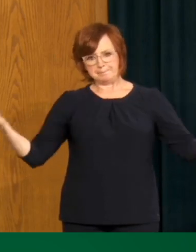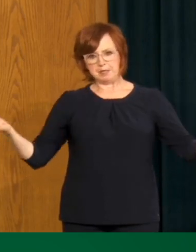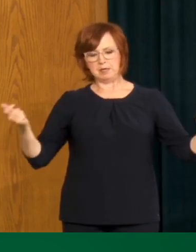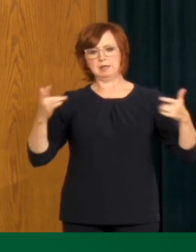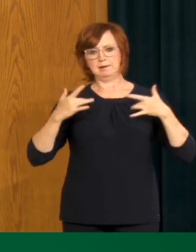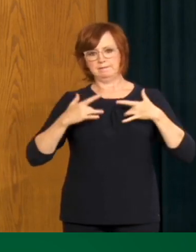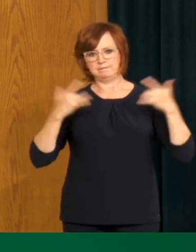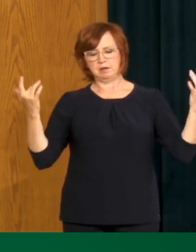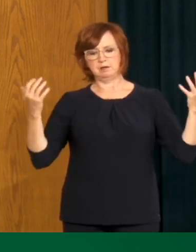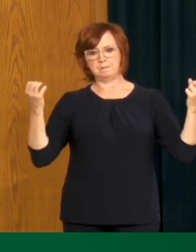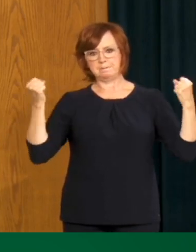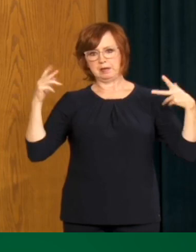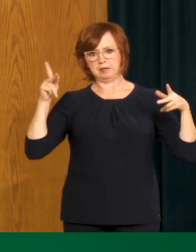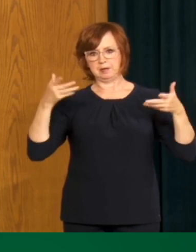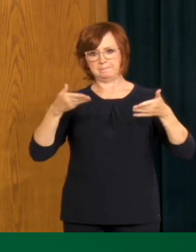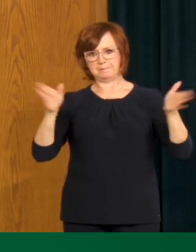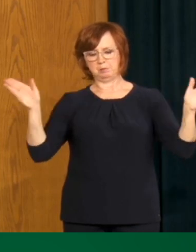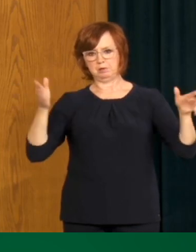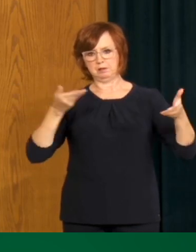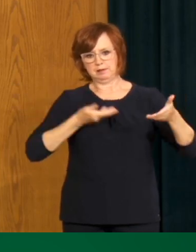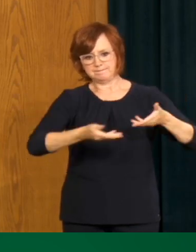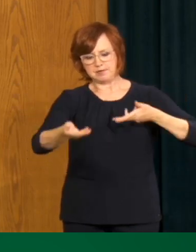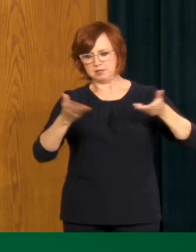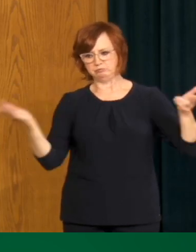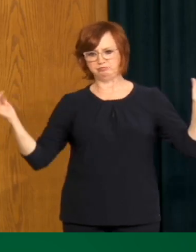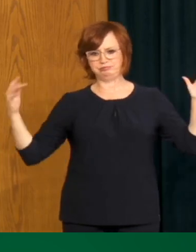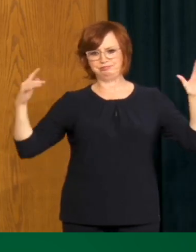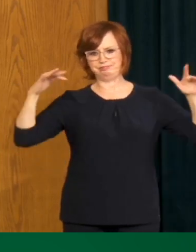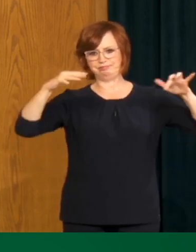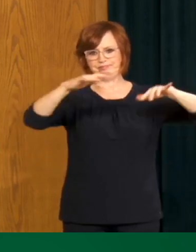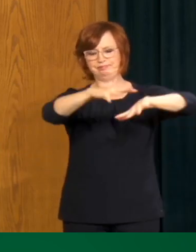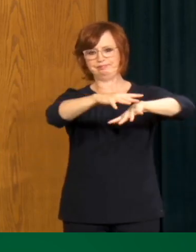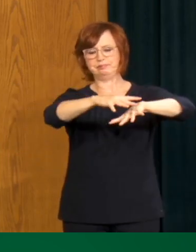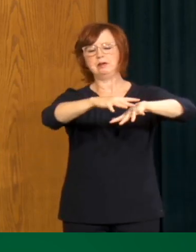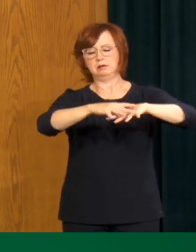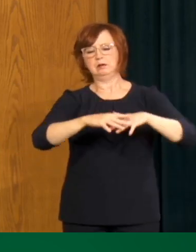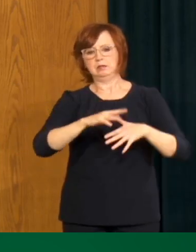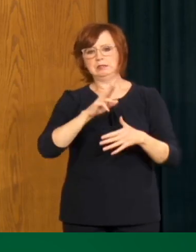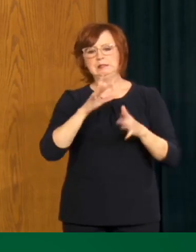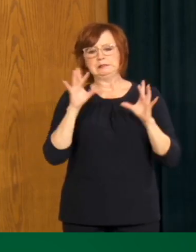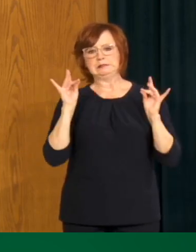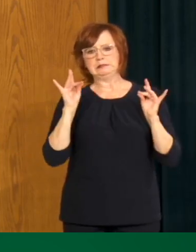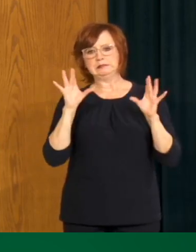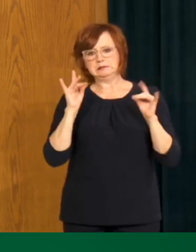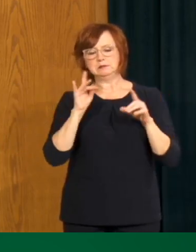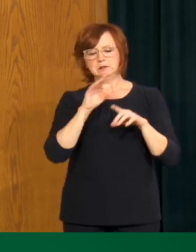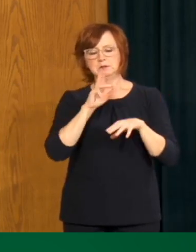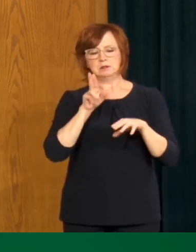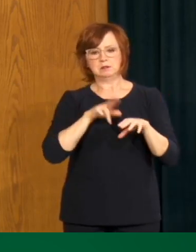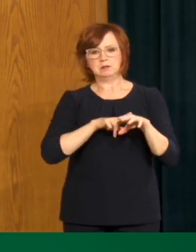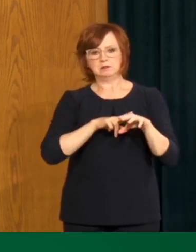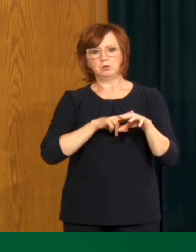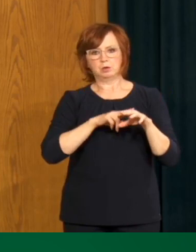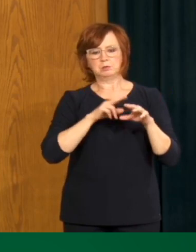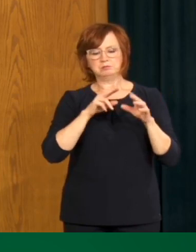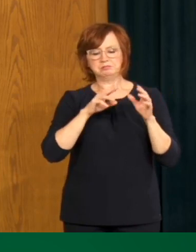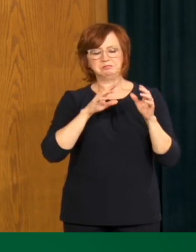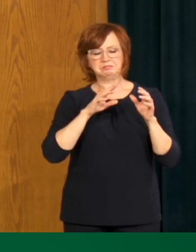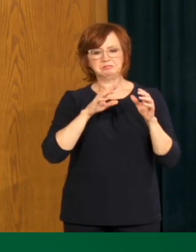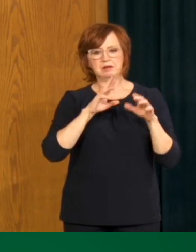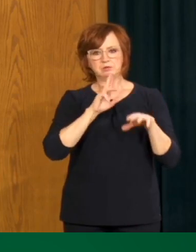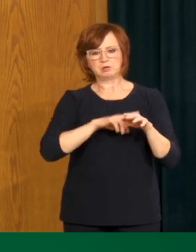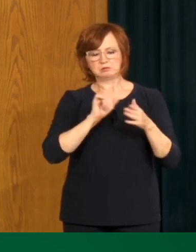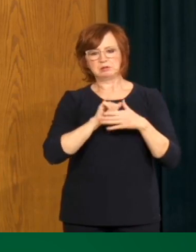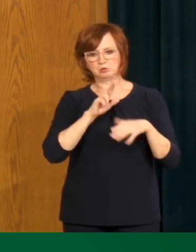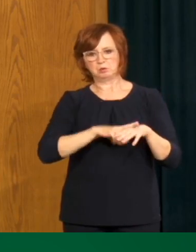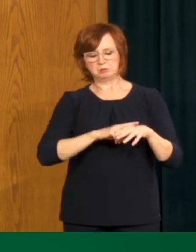are some larger gatherings that can occur safely if all of the other public health recommendations are put in place,